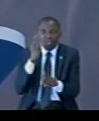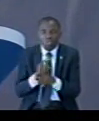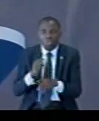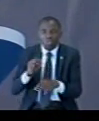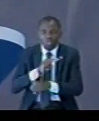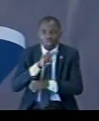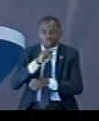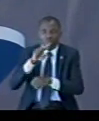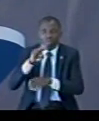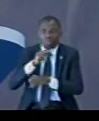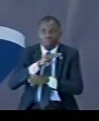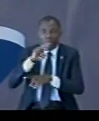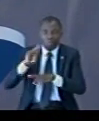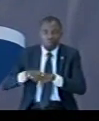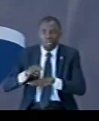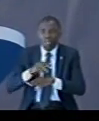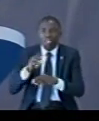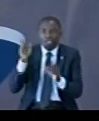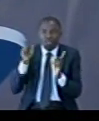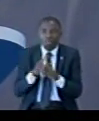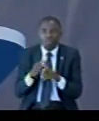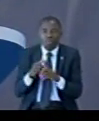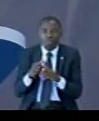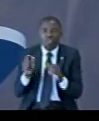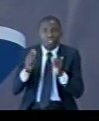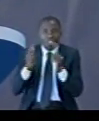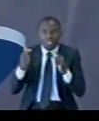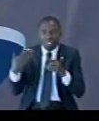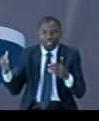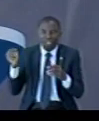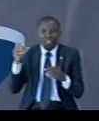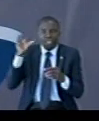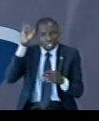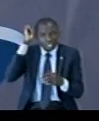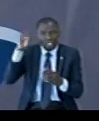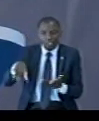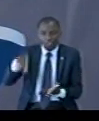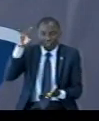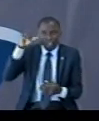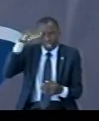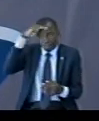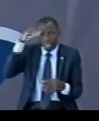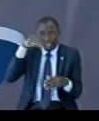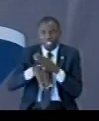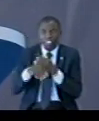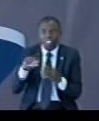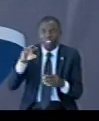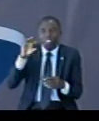He found a man in 1973.